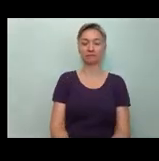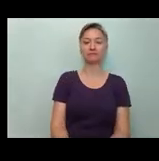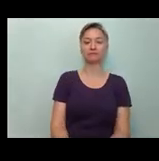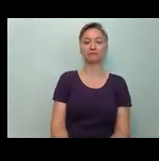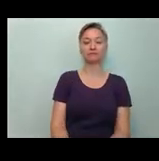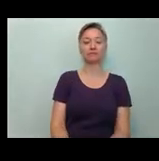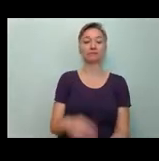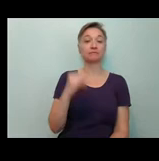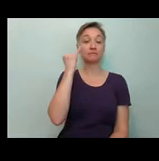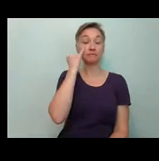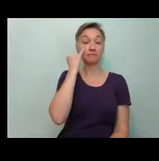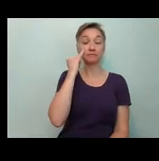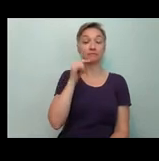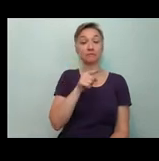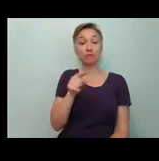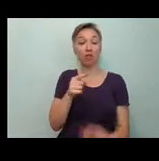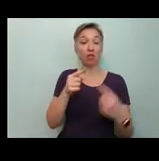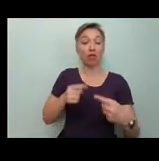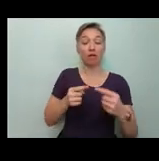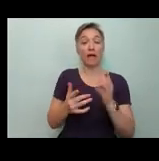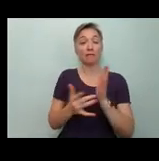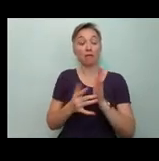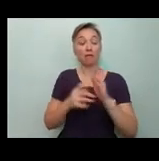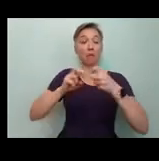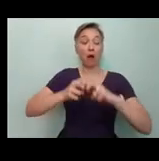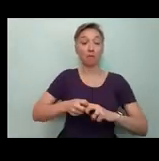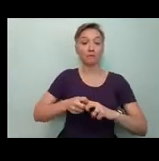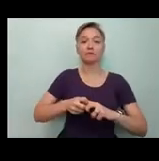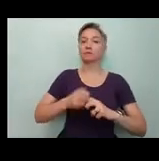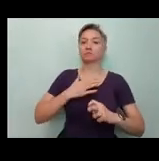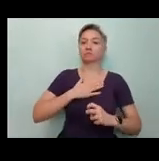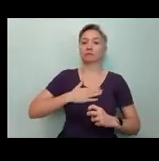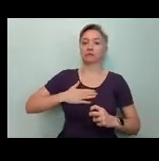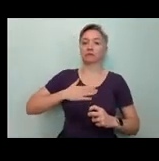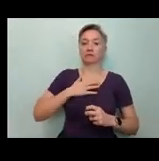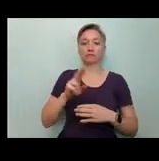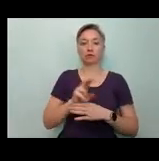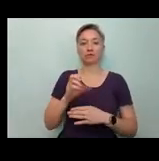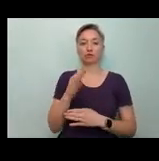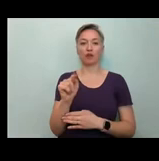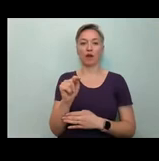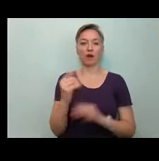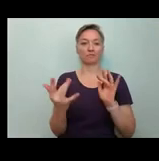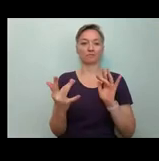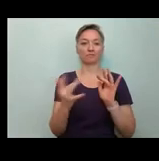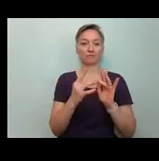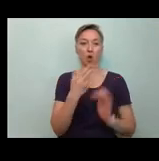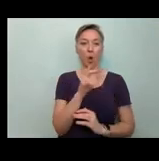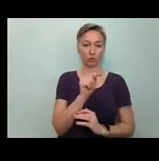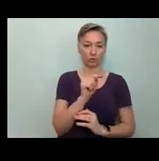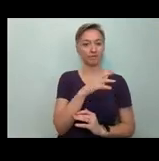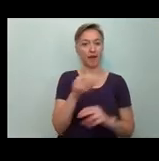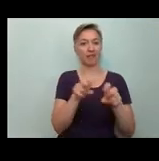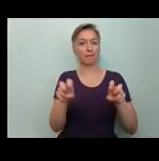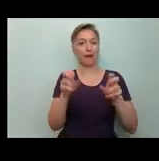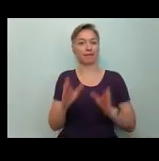If you have any technical issues during the presentation today, please feel free to use the chat to contact our hosts and panelists,